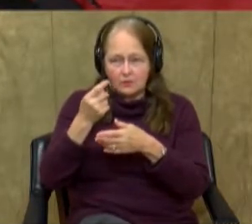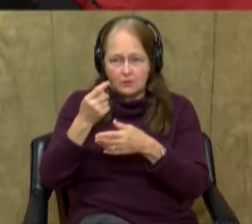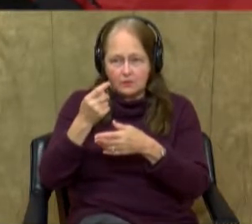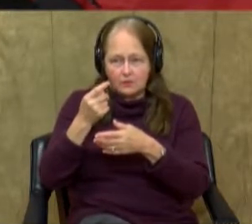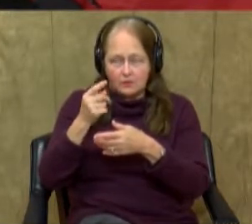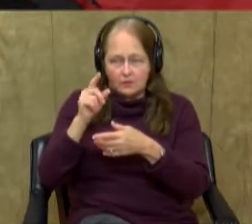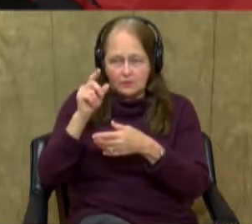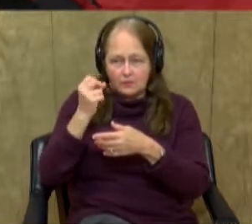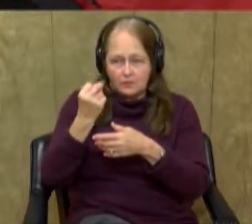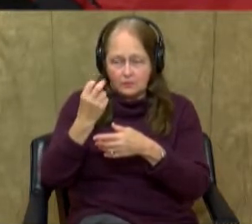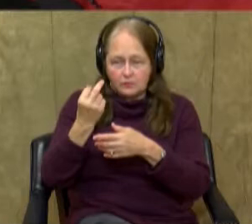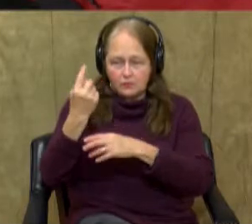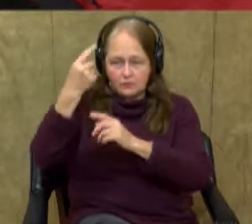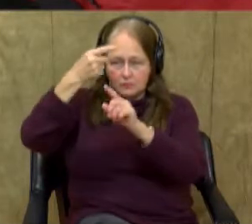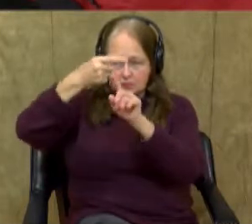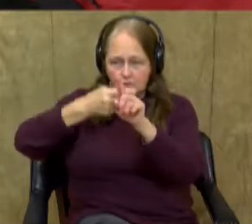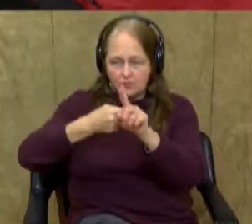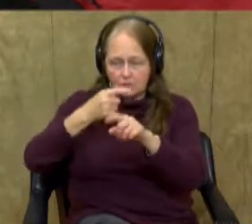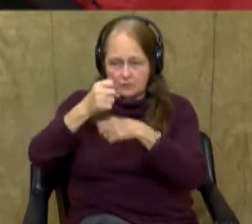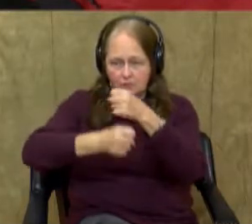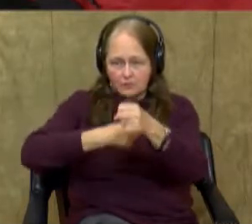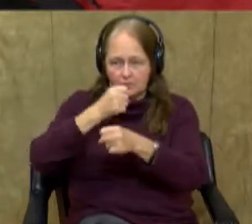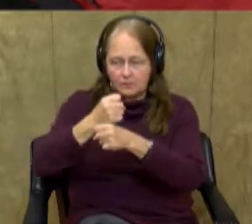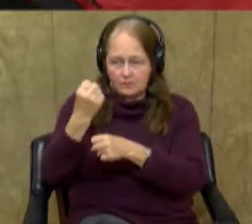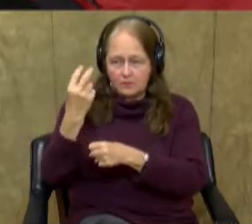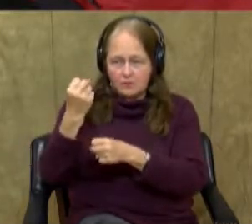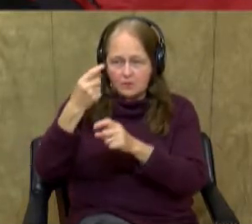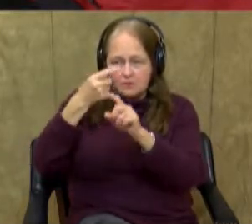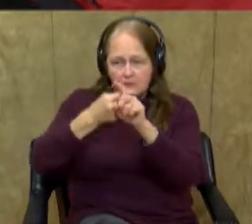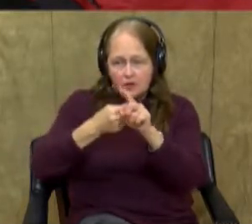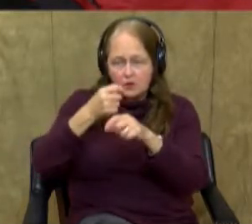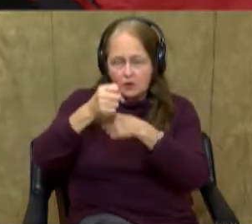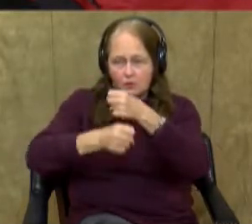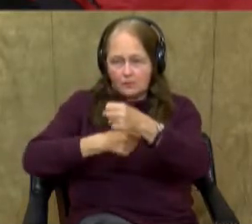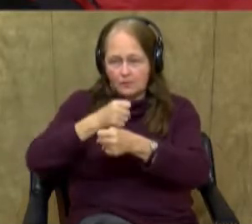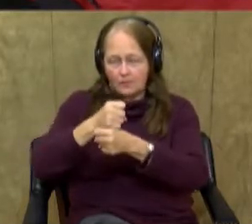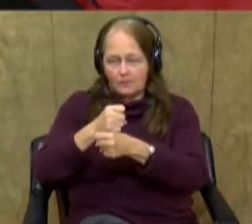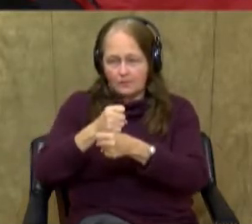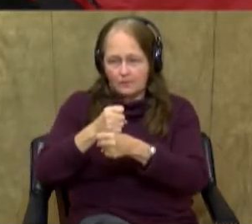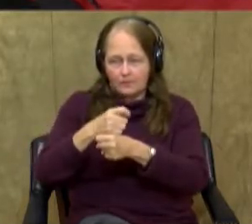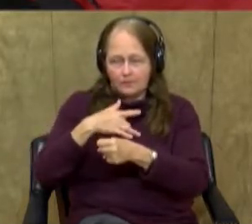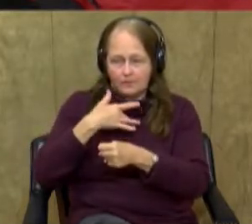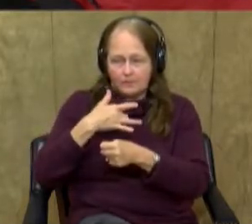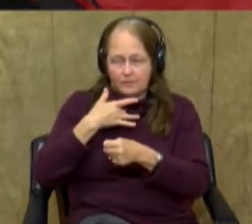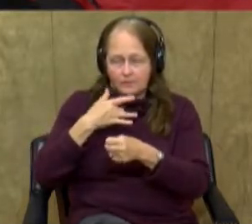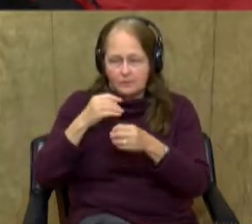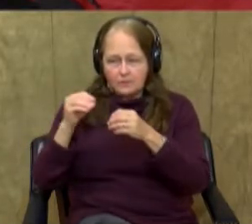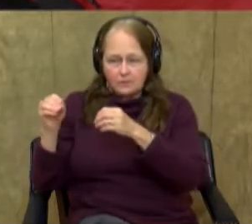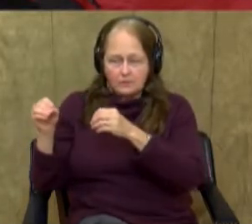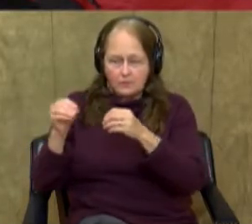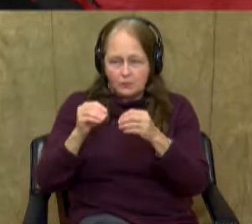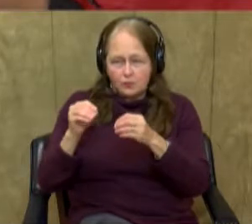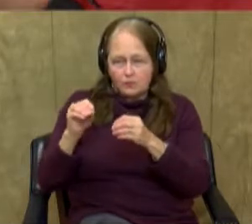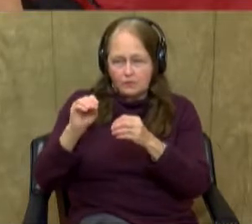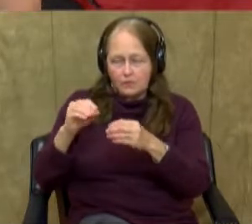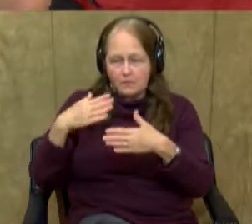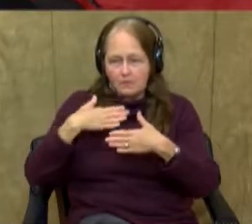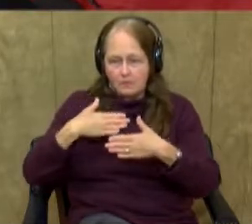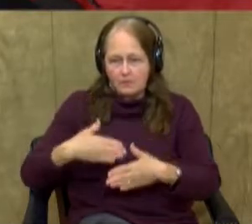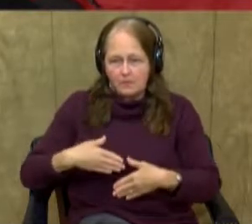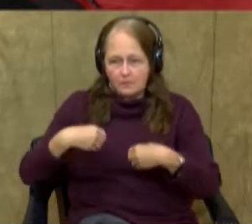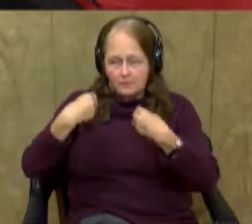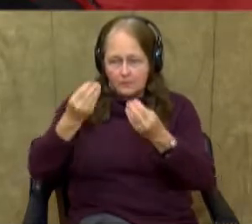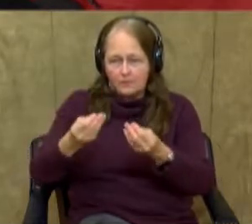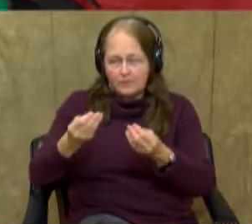are 12 months of the year, 12 months of the year. Feel the beat and move your body and give